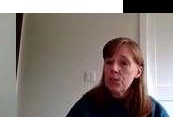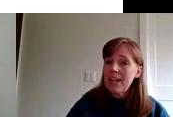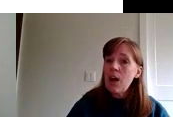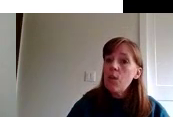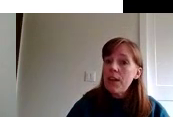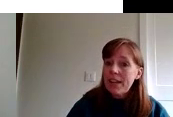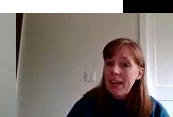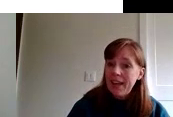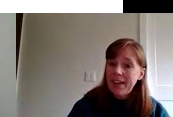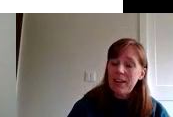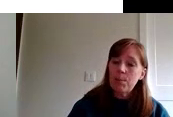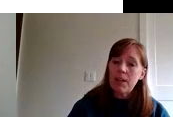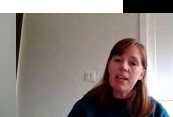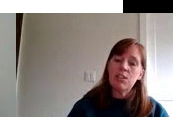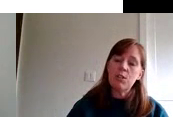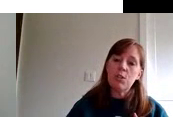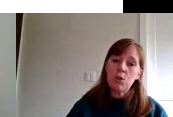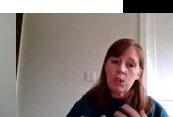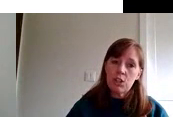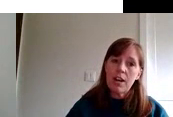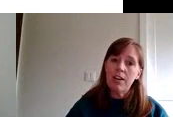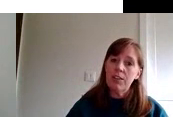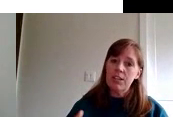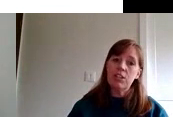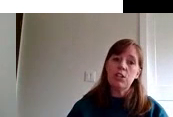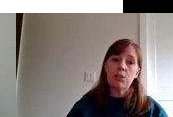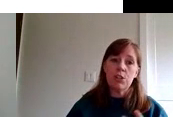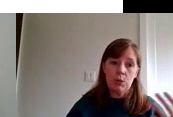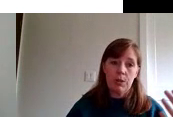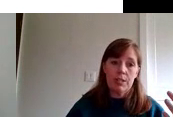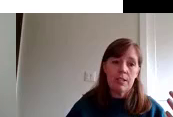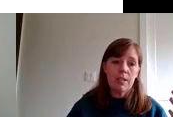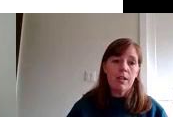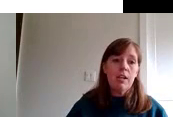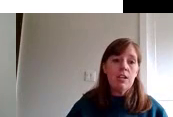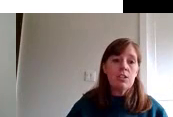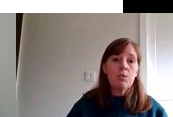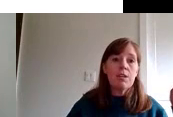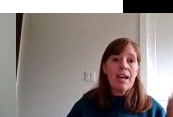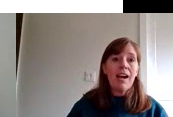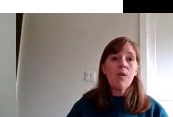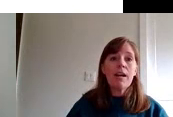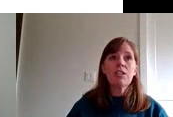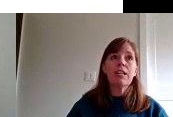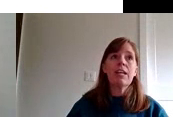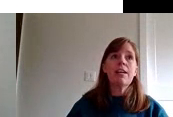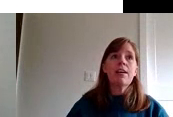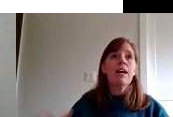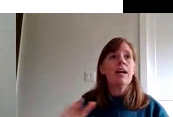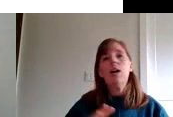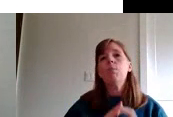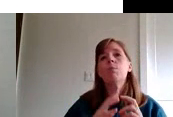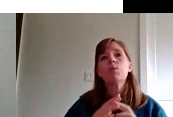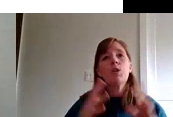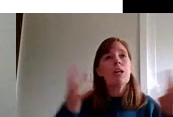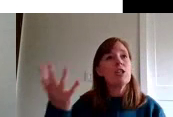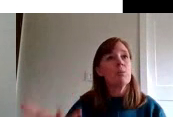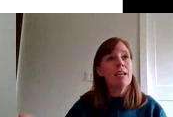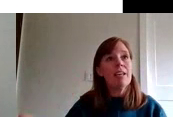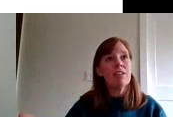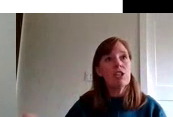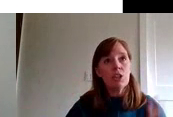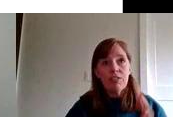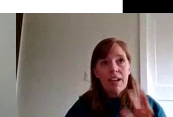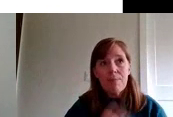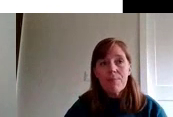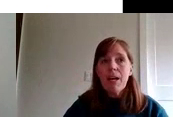all of these tools and how they can apply to your child and to your student. So now actually,